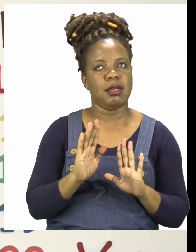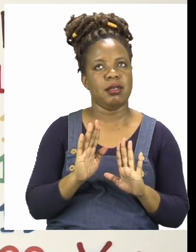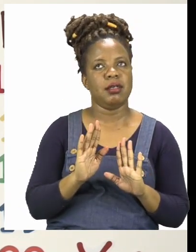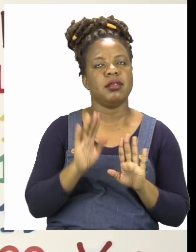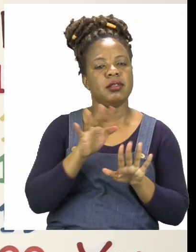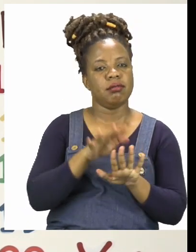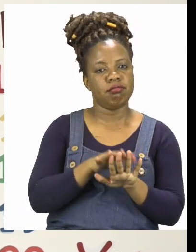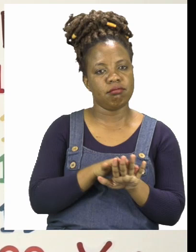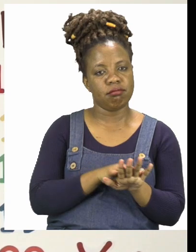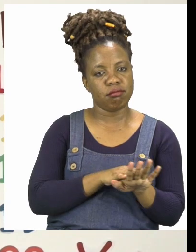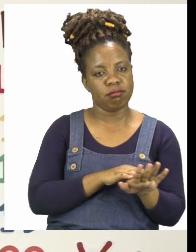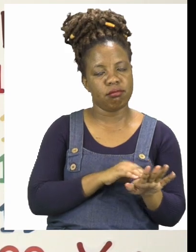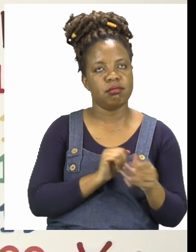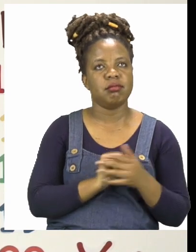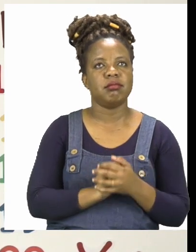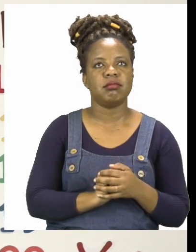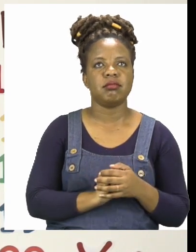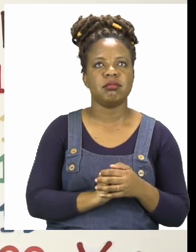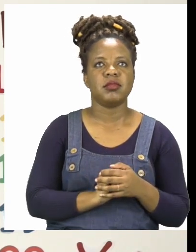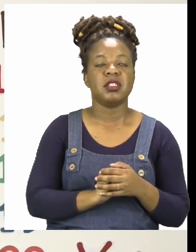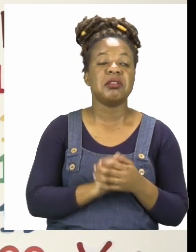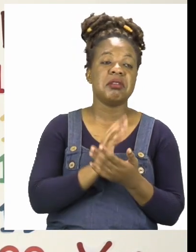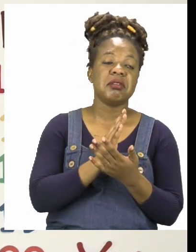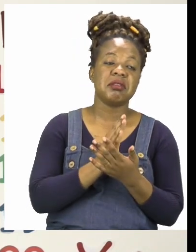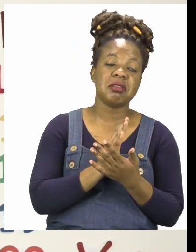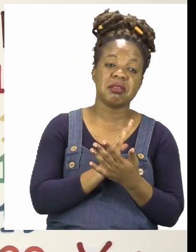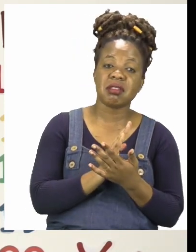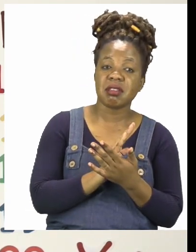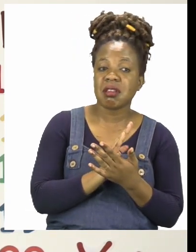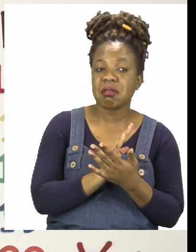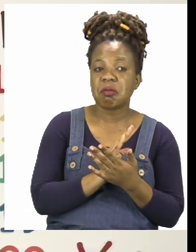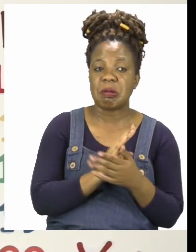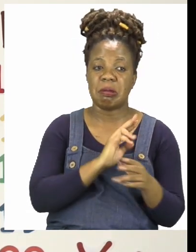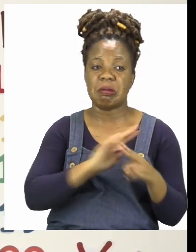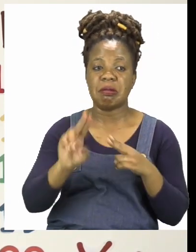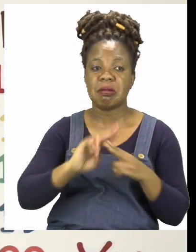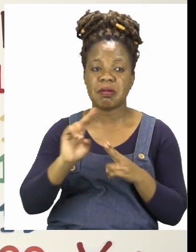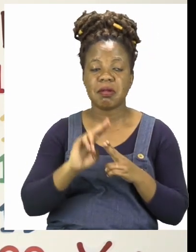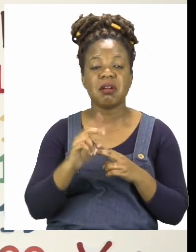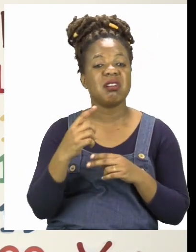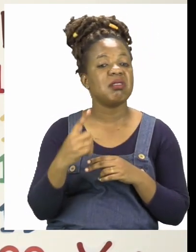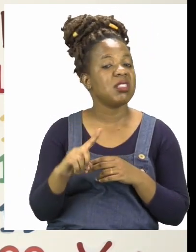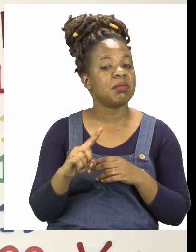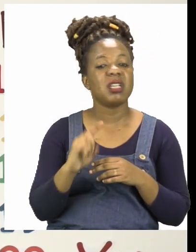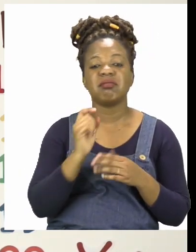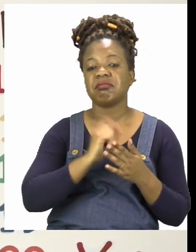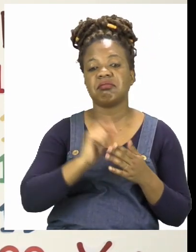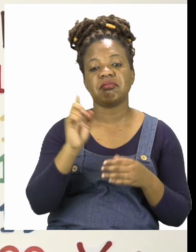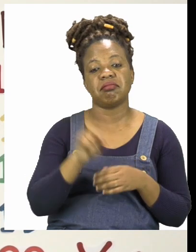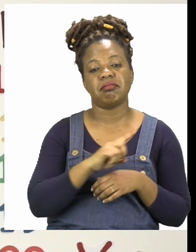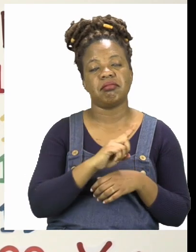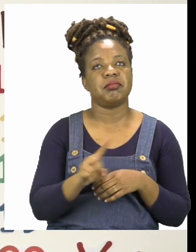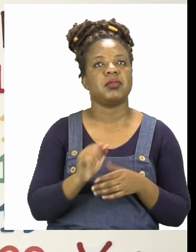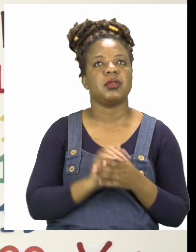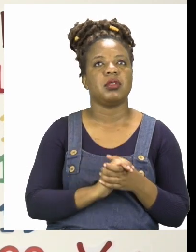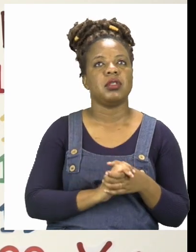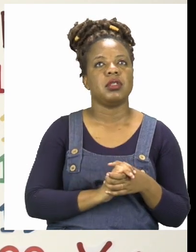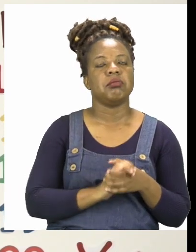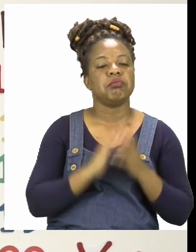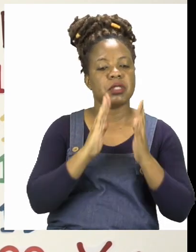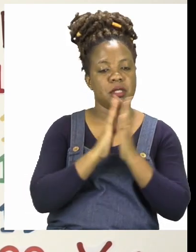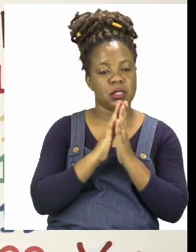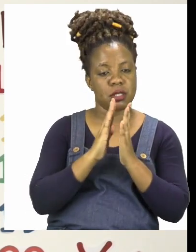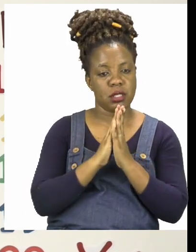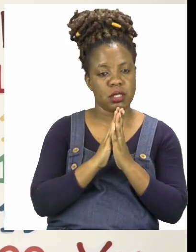boys and girls. Some of you may rush and get the answers wrong. Please remember to put the numbers in their